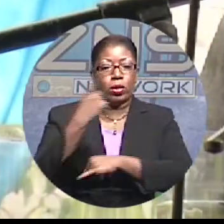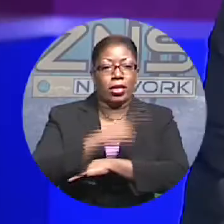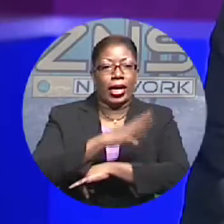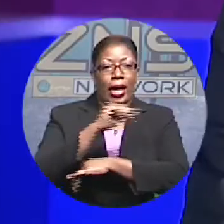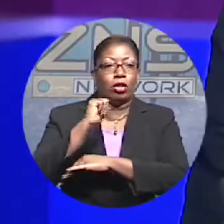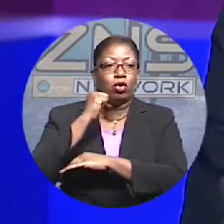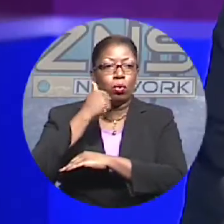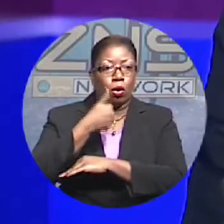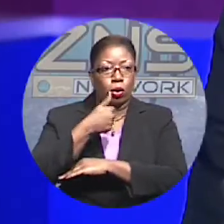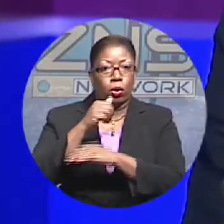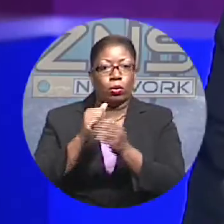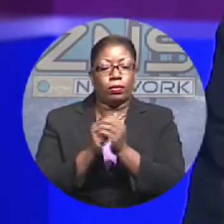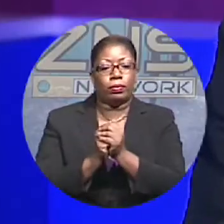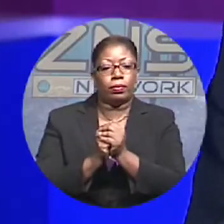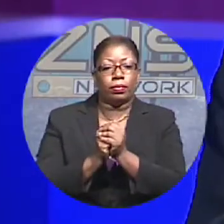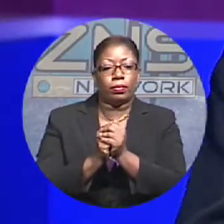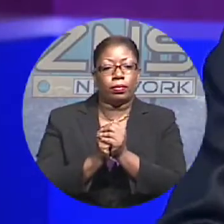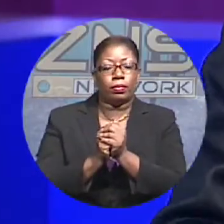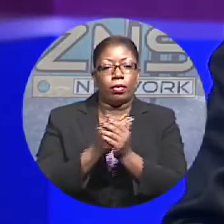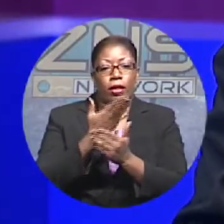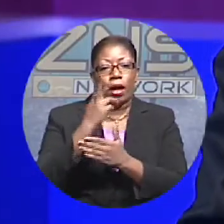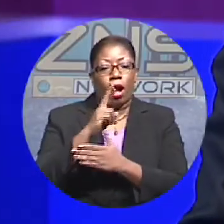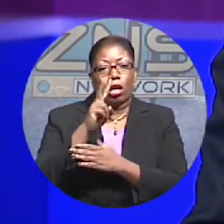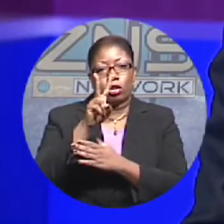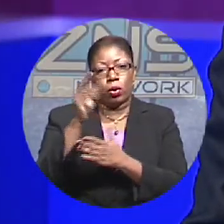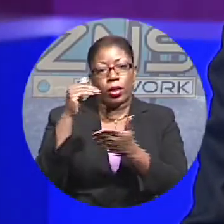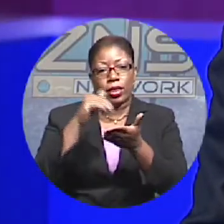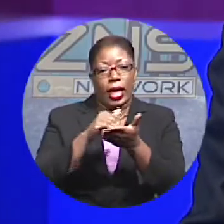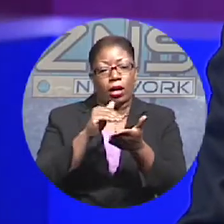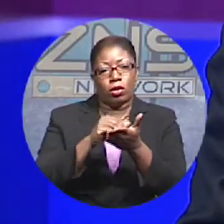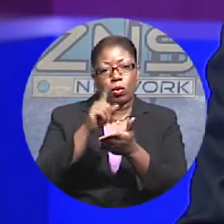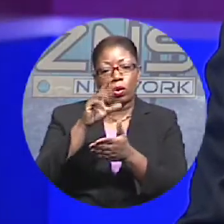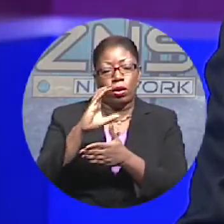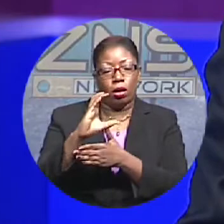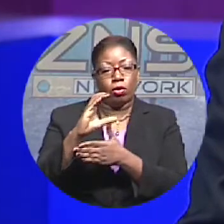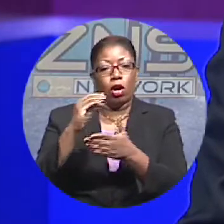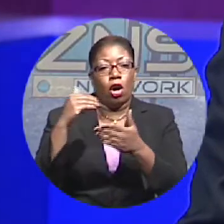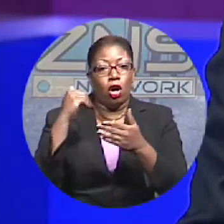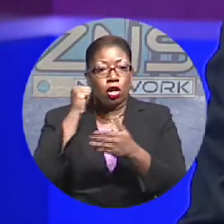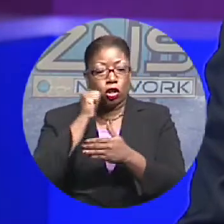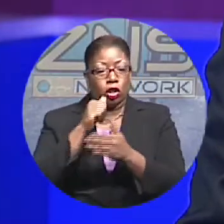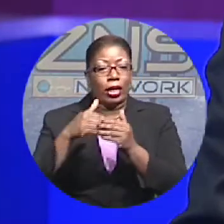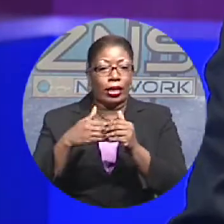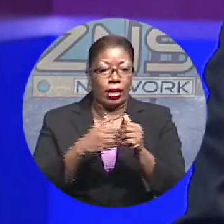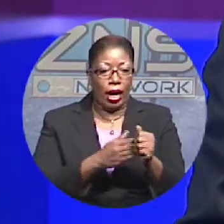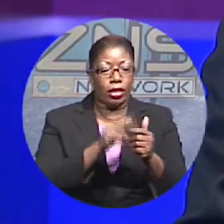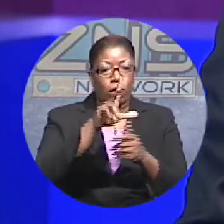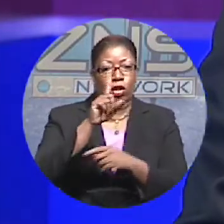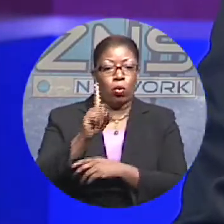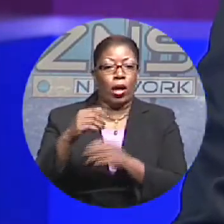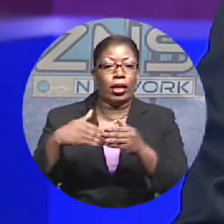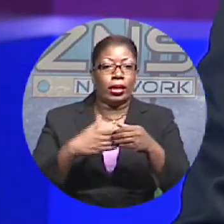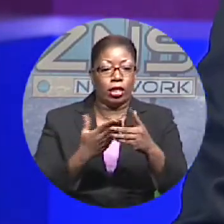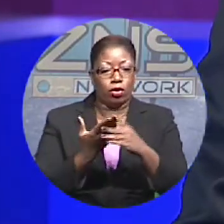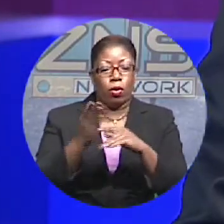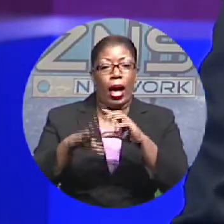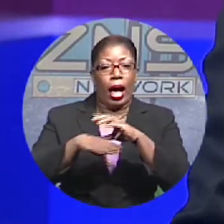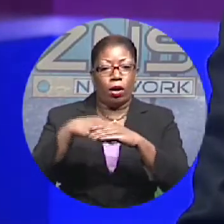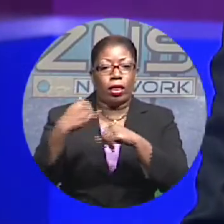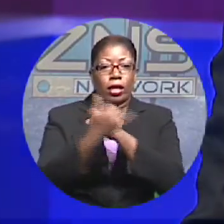tomorrow. Well, there are approximately 2,190 Girl Guides and 131 leaders throughout the